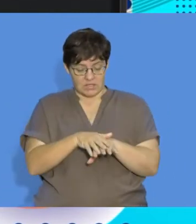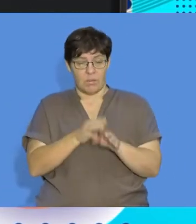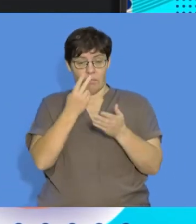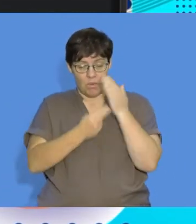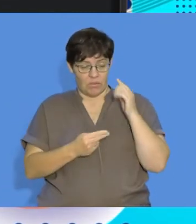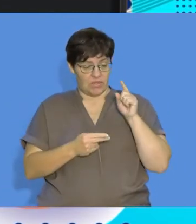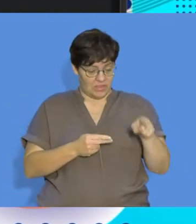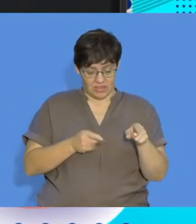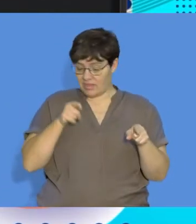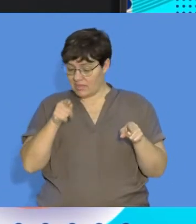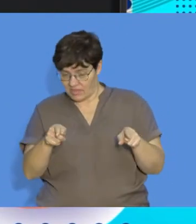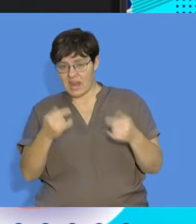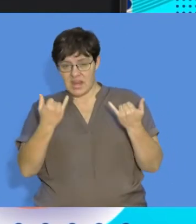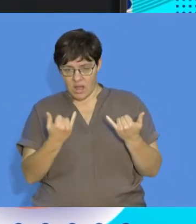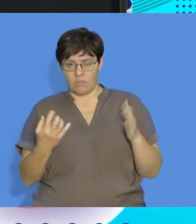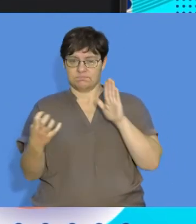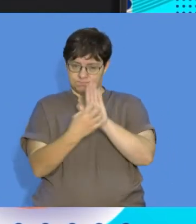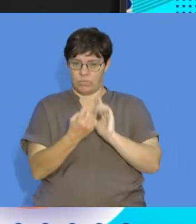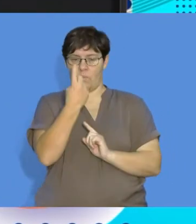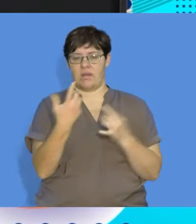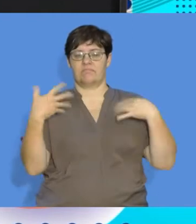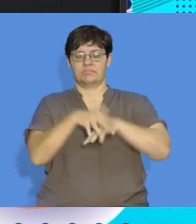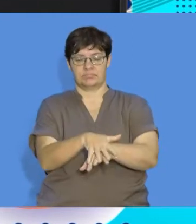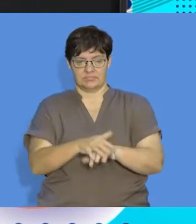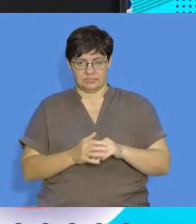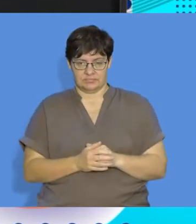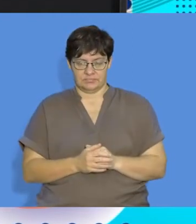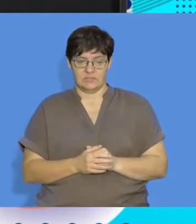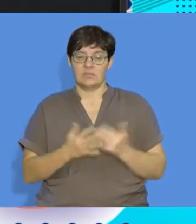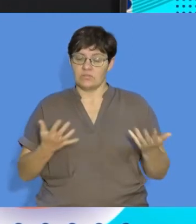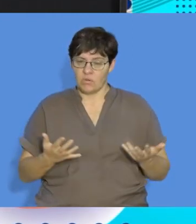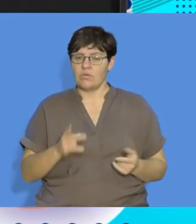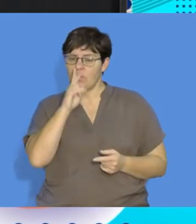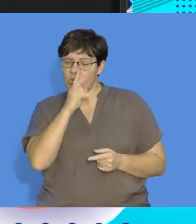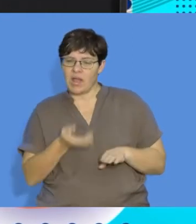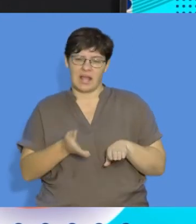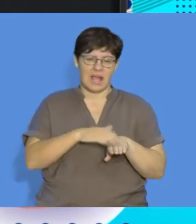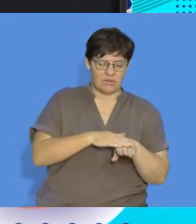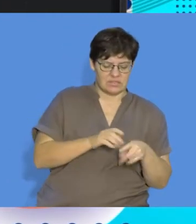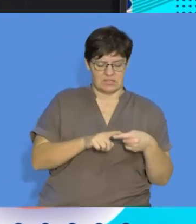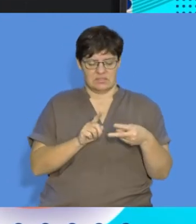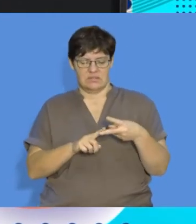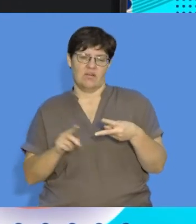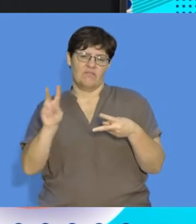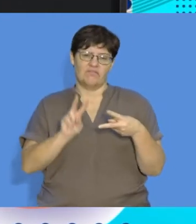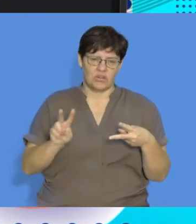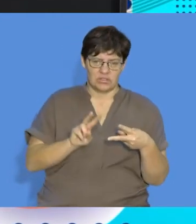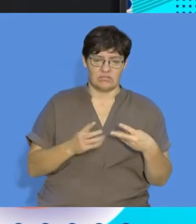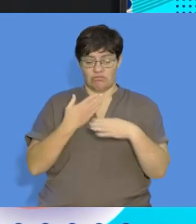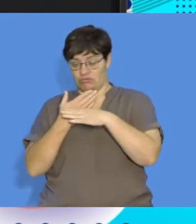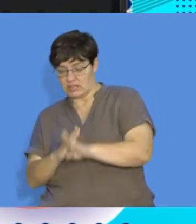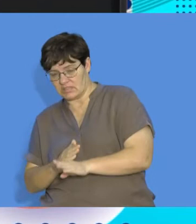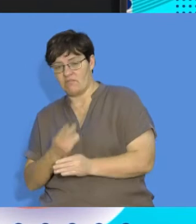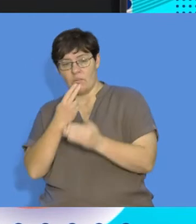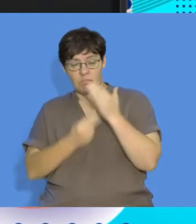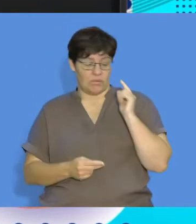that we've looked at each one of them separately to say what exactly happens in terms of current, in terms of voltage and resistance for